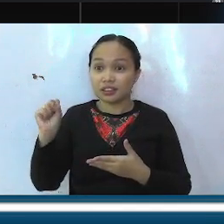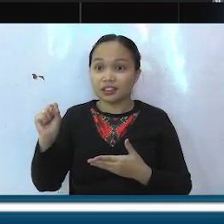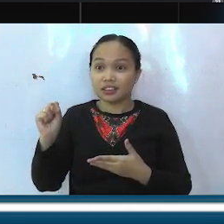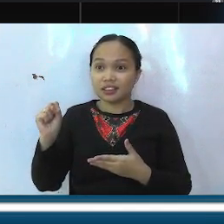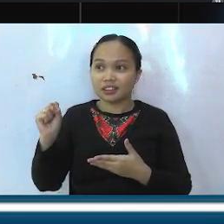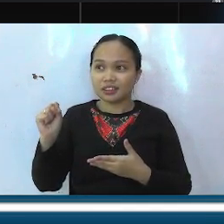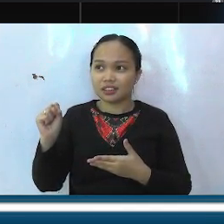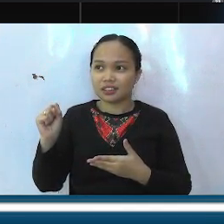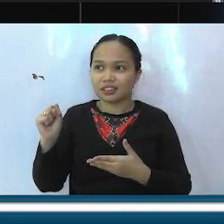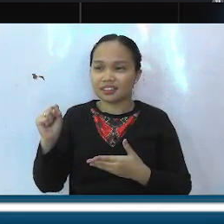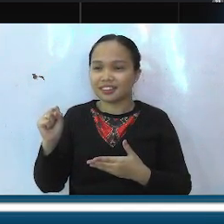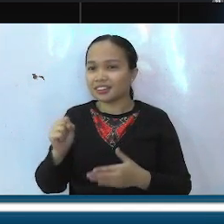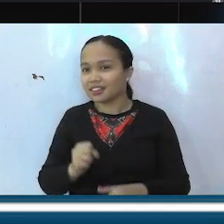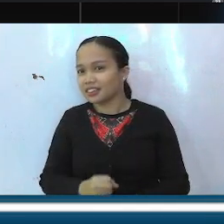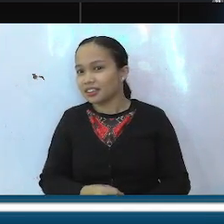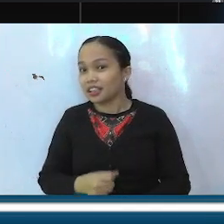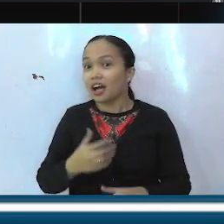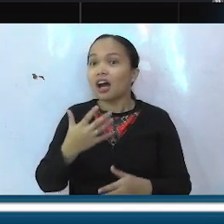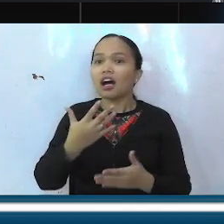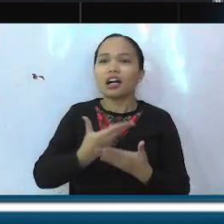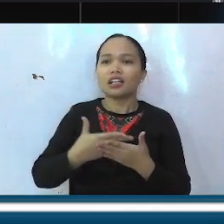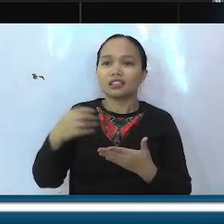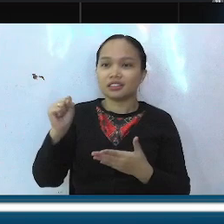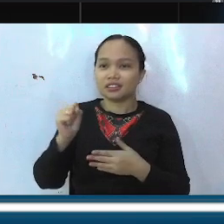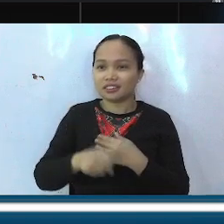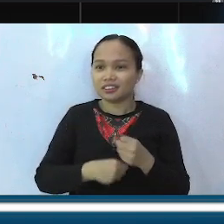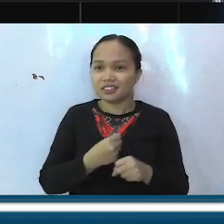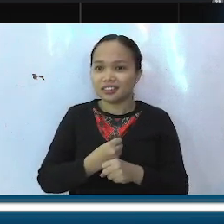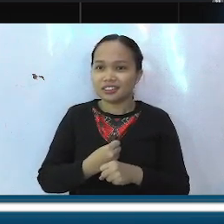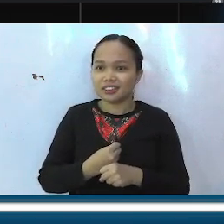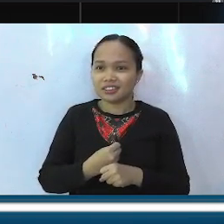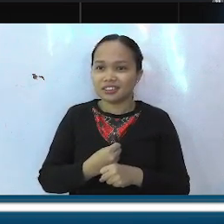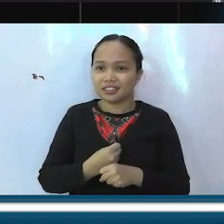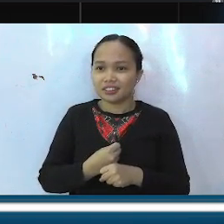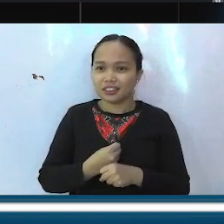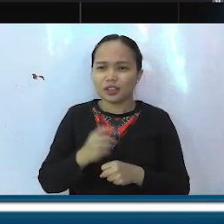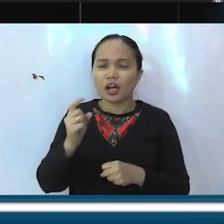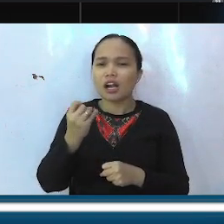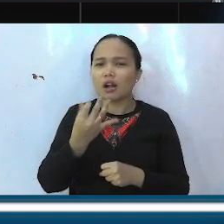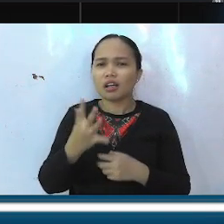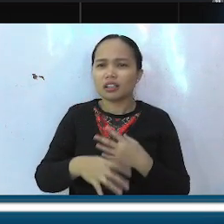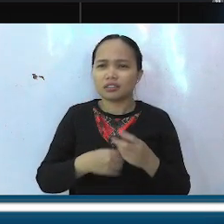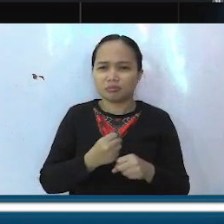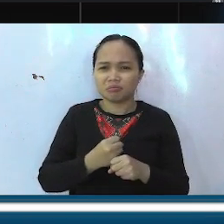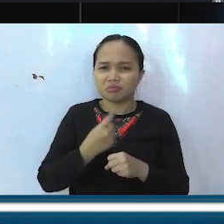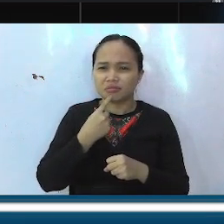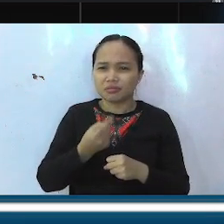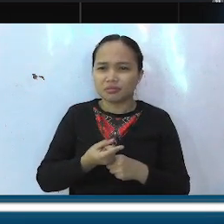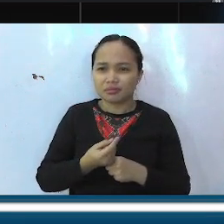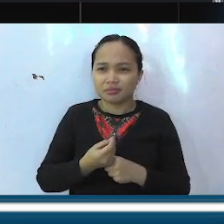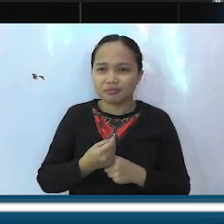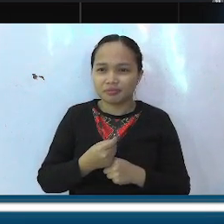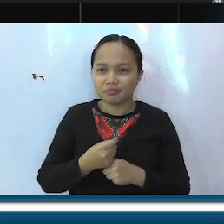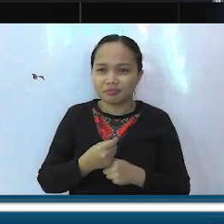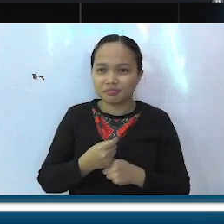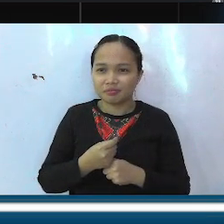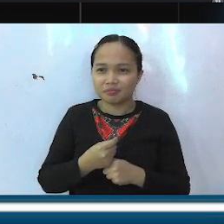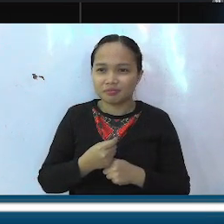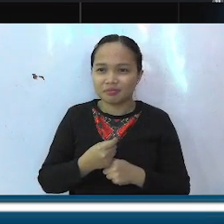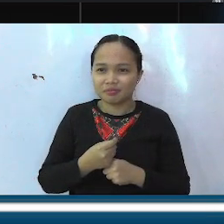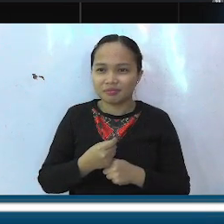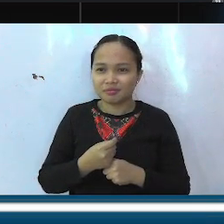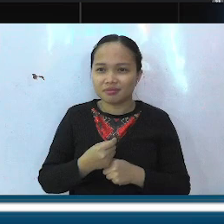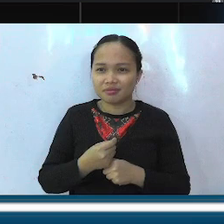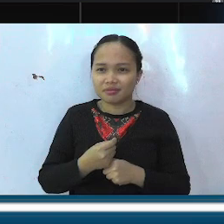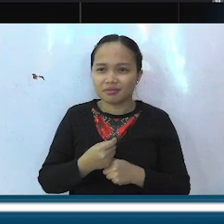have stories that you've been sidetracked? Has there ever been a moment where I've been sidetracked? Yeah. Do you want to tell me about this? Tell them